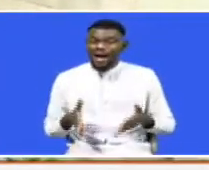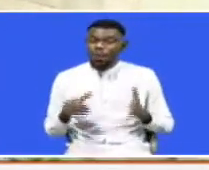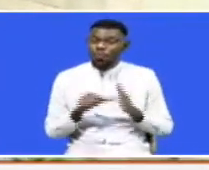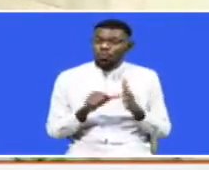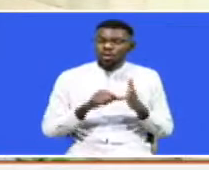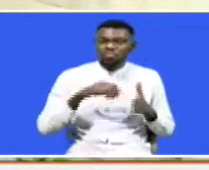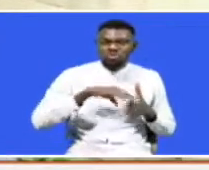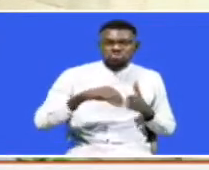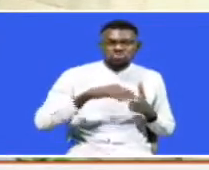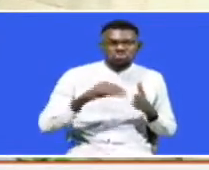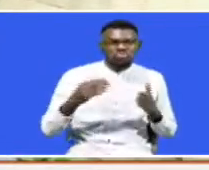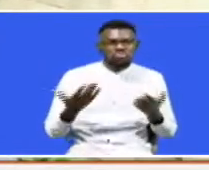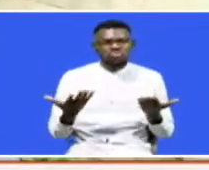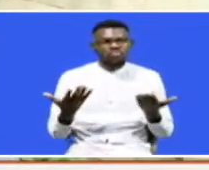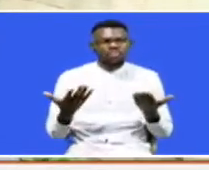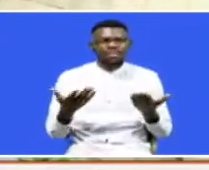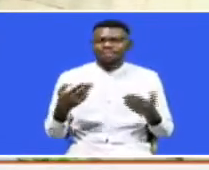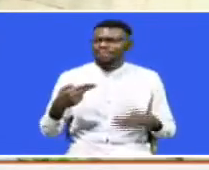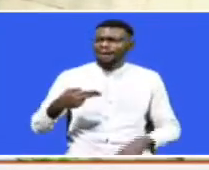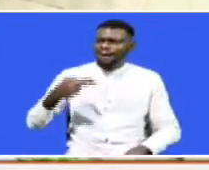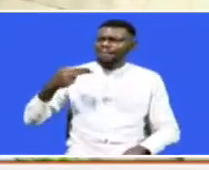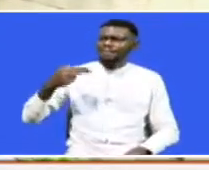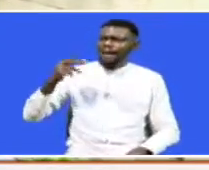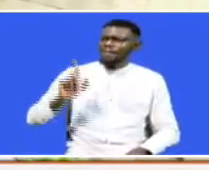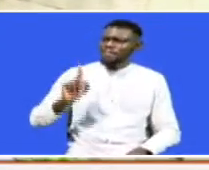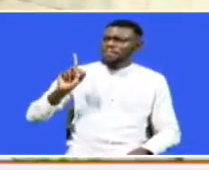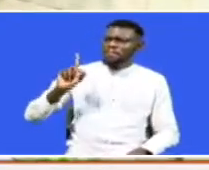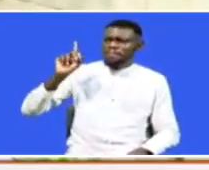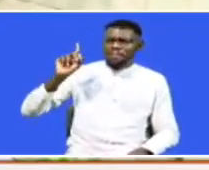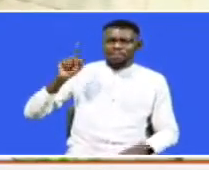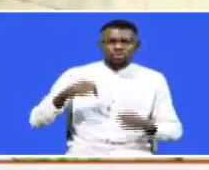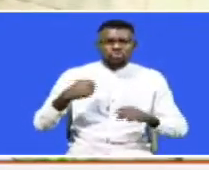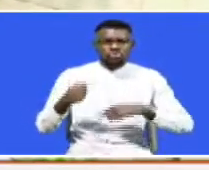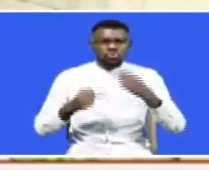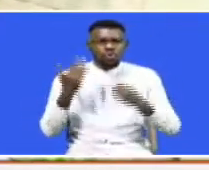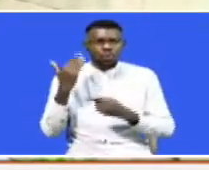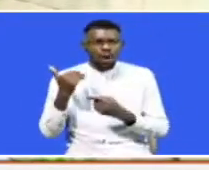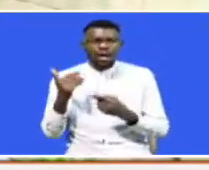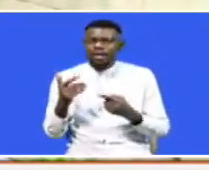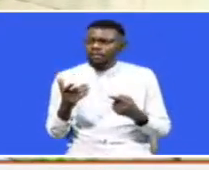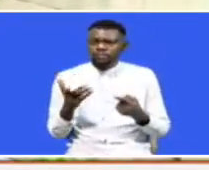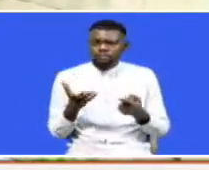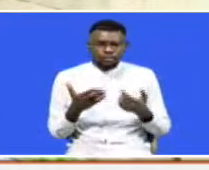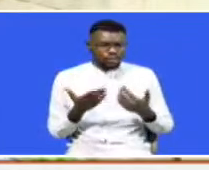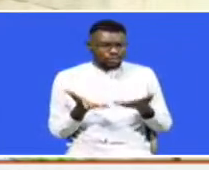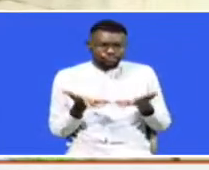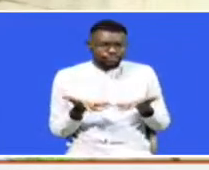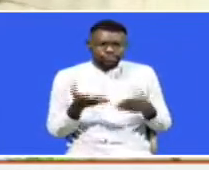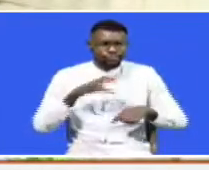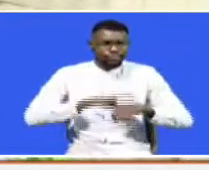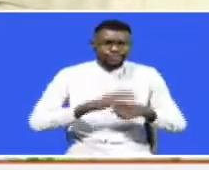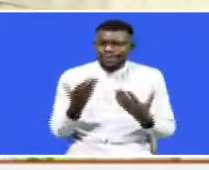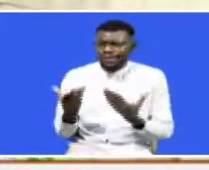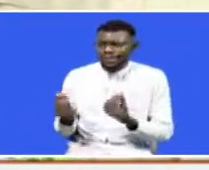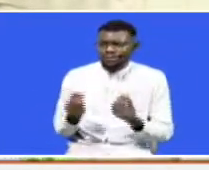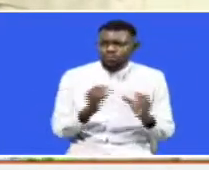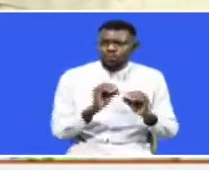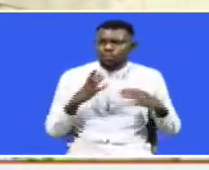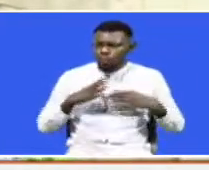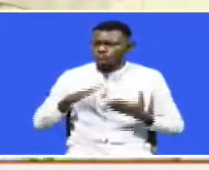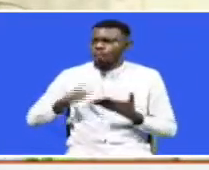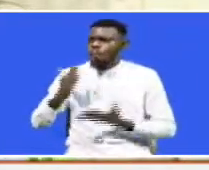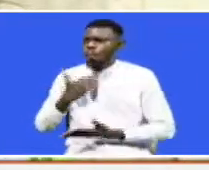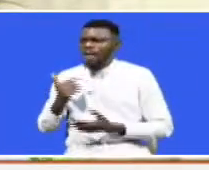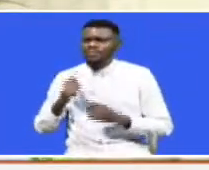dollar have a position because of lack of availability, because the demand is higher than the supply.